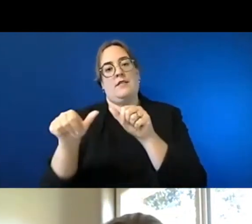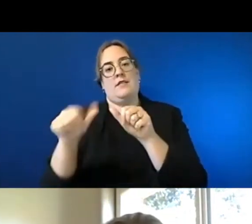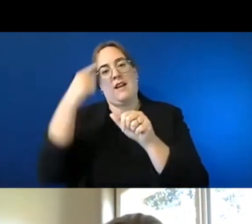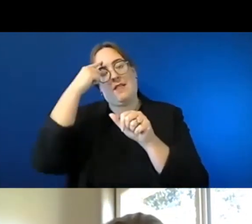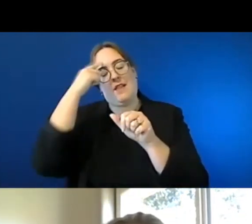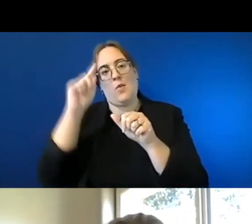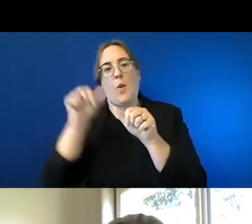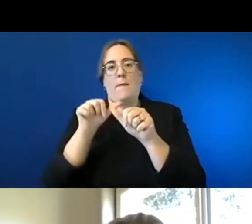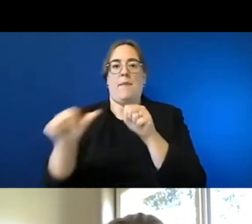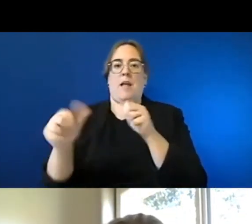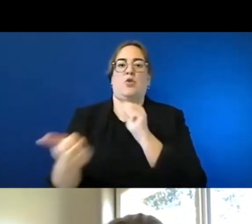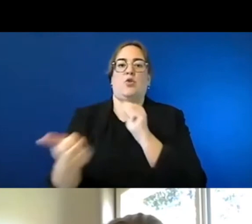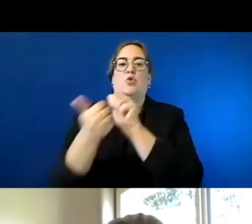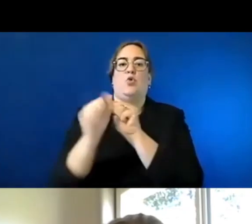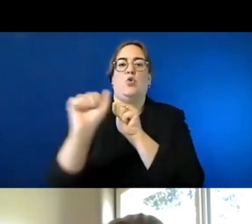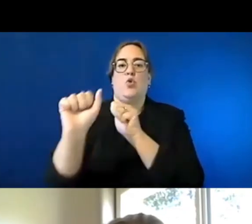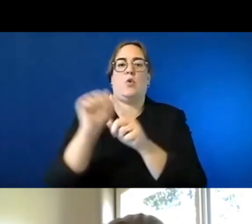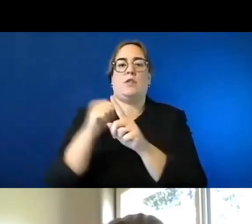for you.